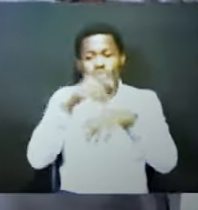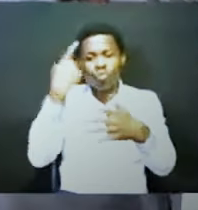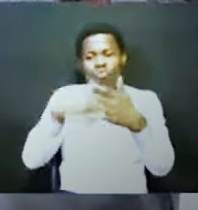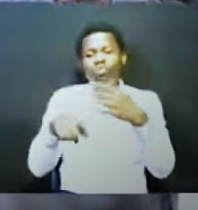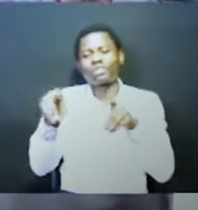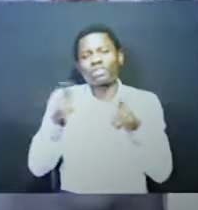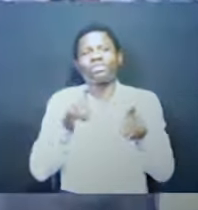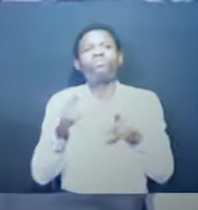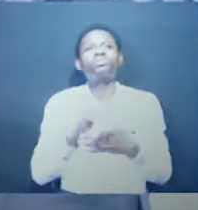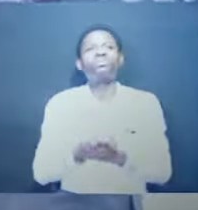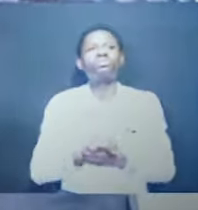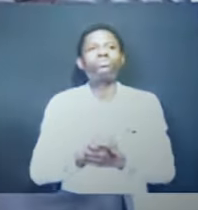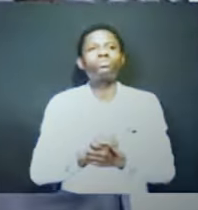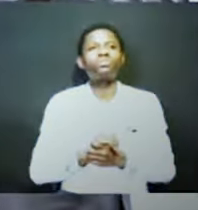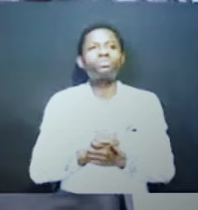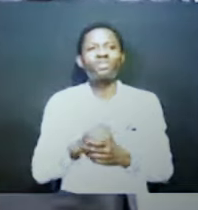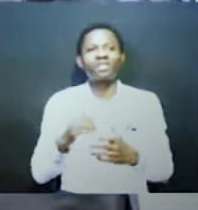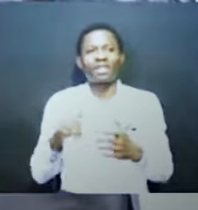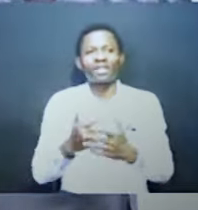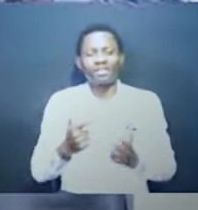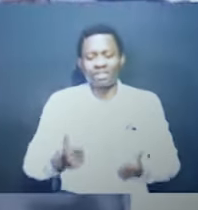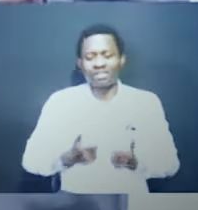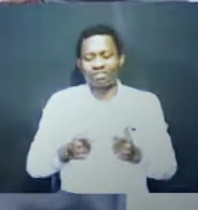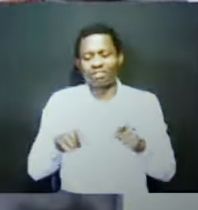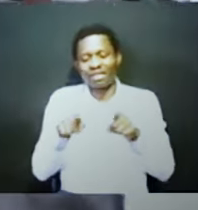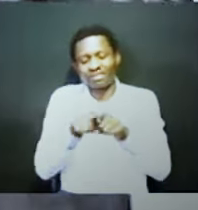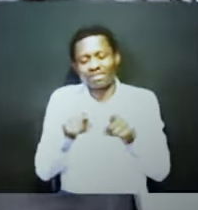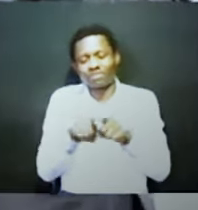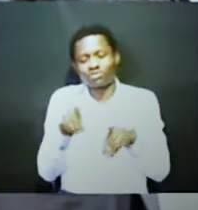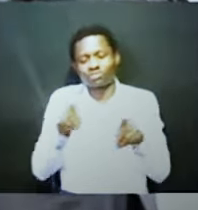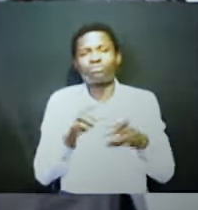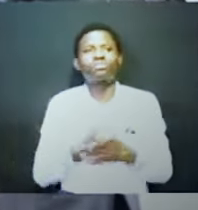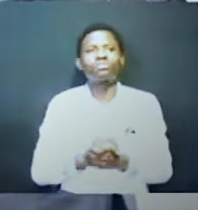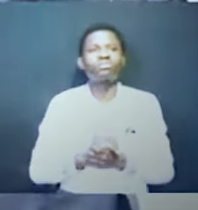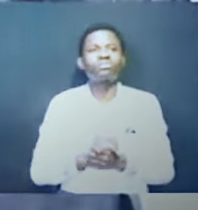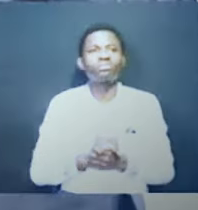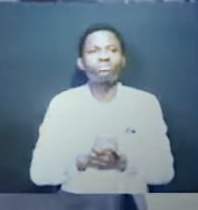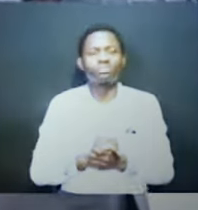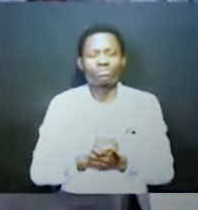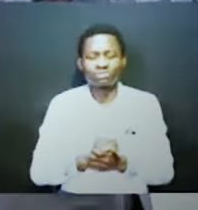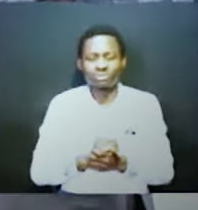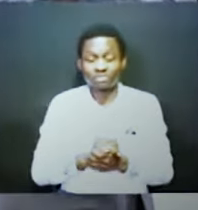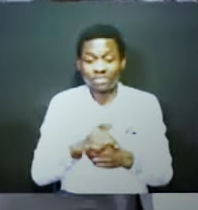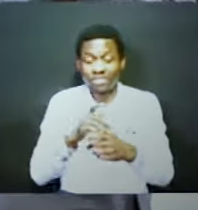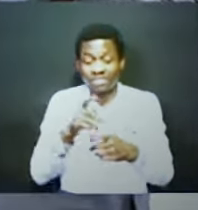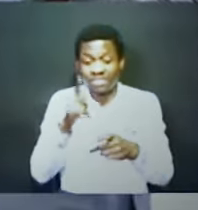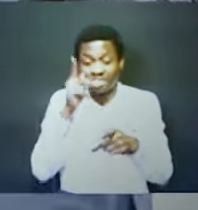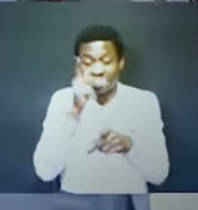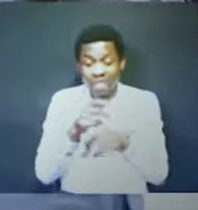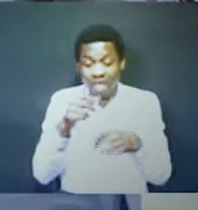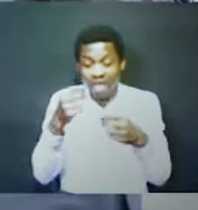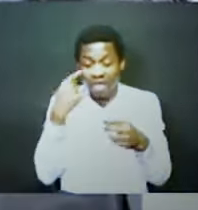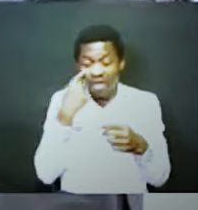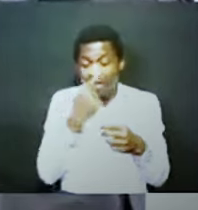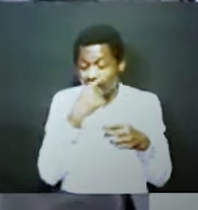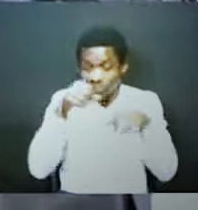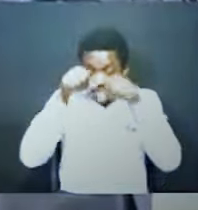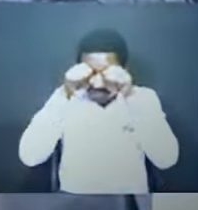wo yen se sususu ono eno. Keep your eyes on those who live as we